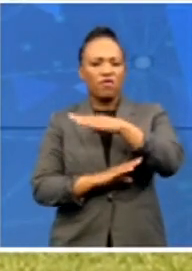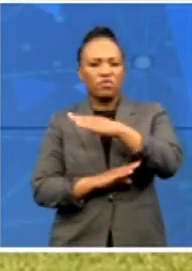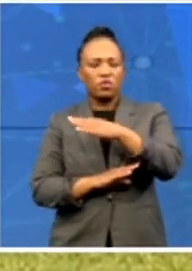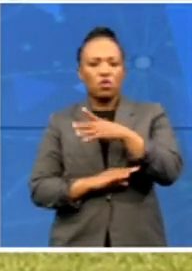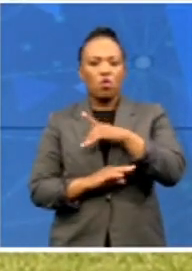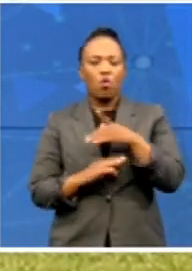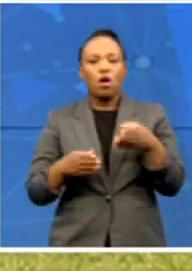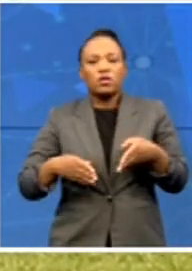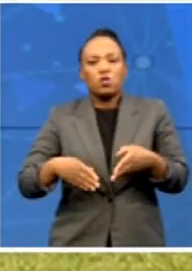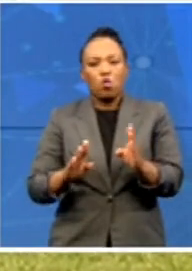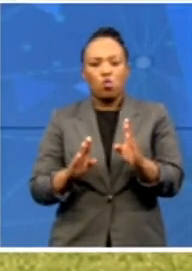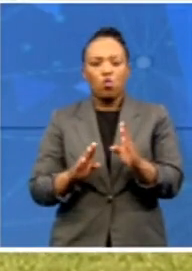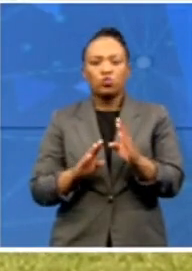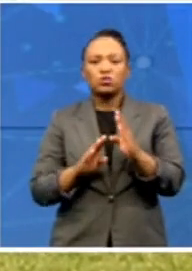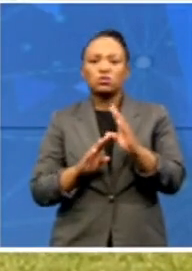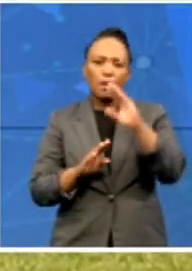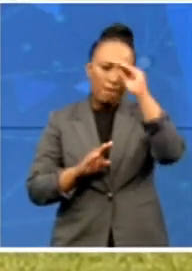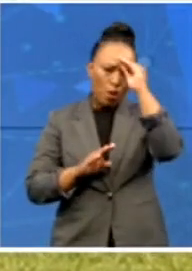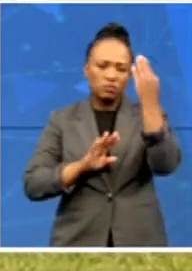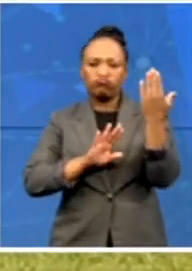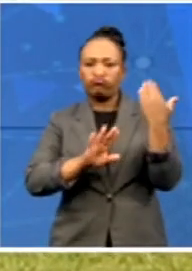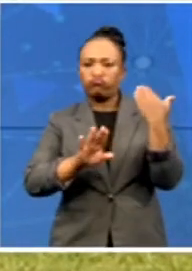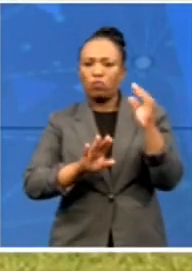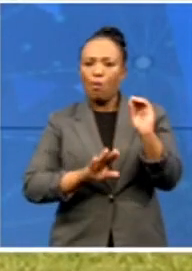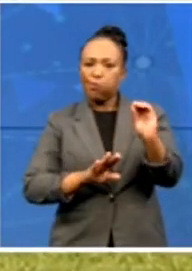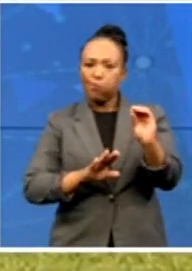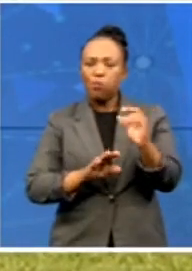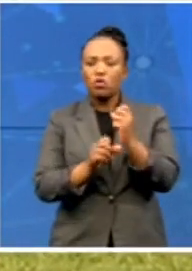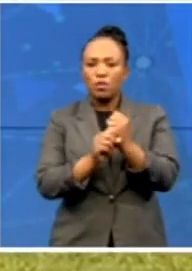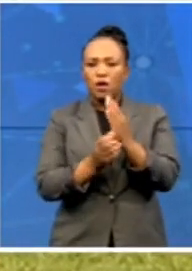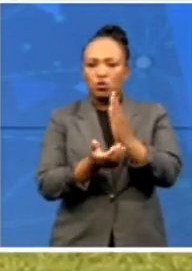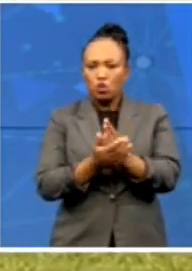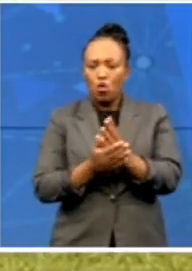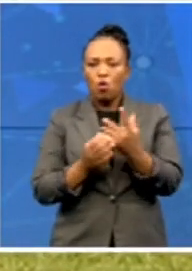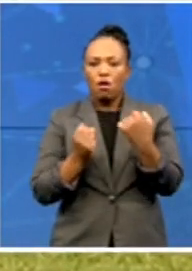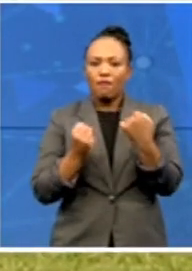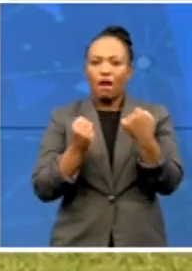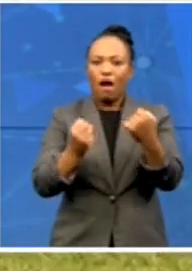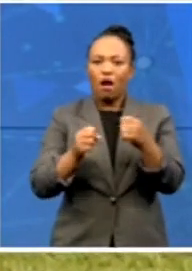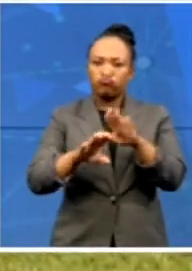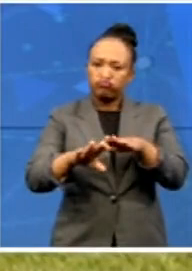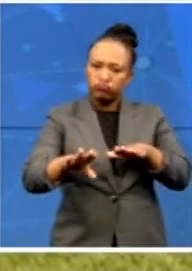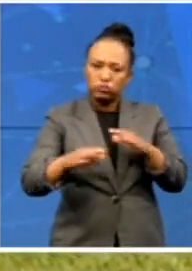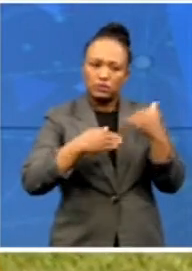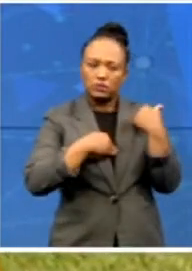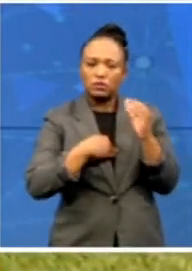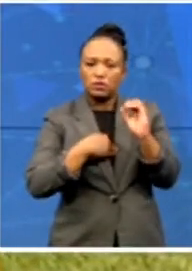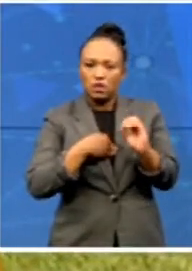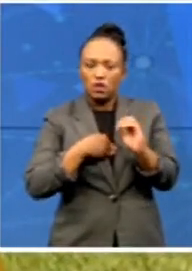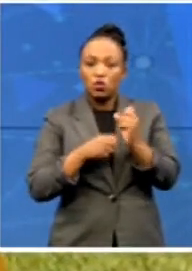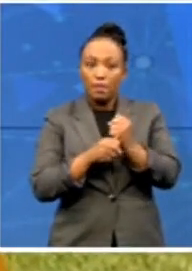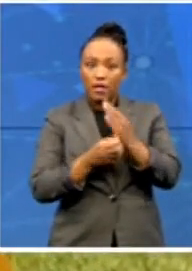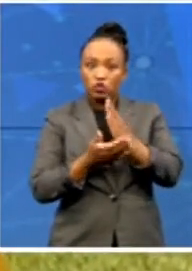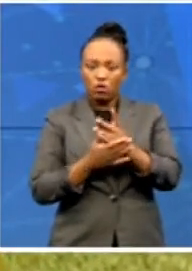road, you know, trying to ensure that motorists, you know, are safe, motorists are sober. You know, even in Port St. John's, when